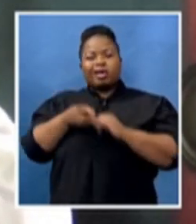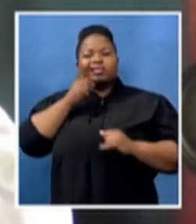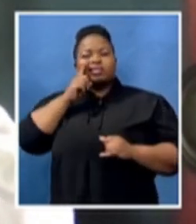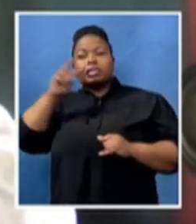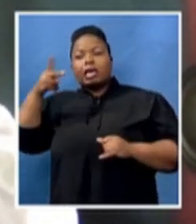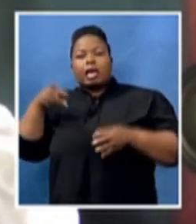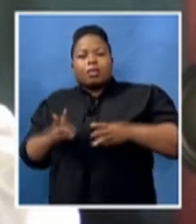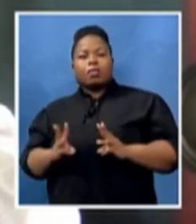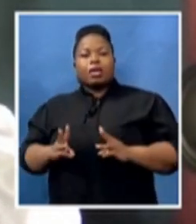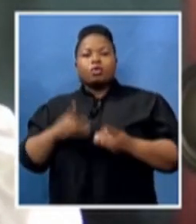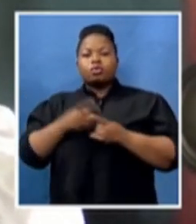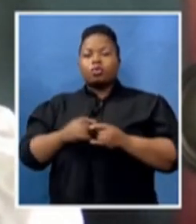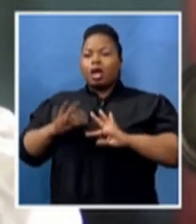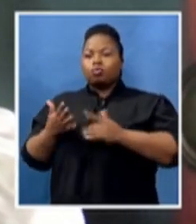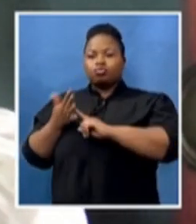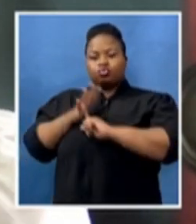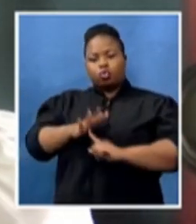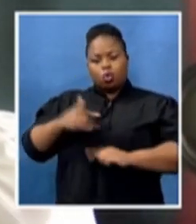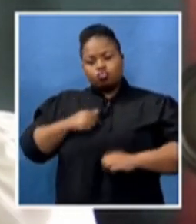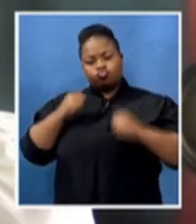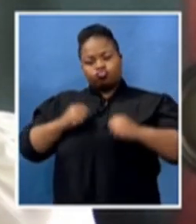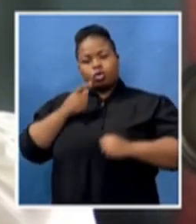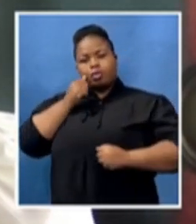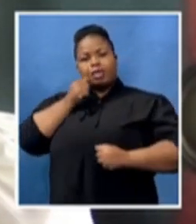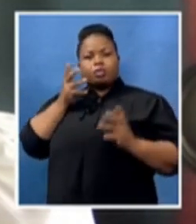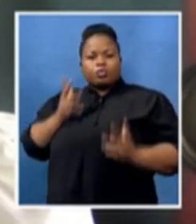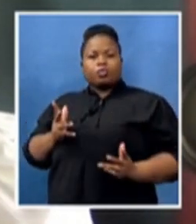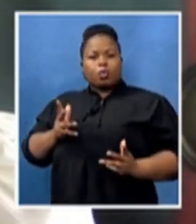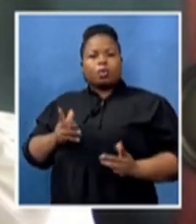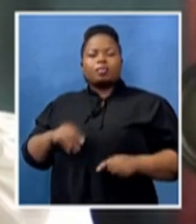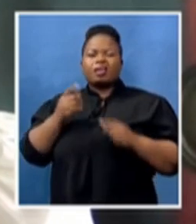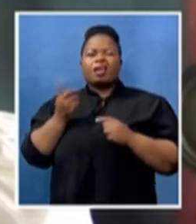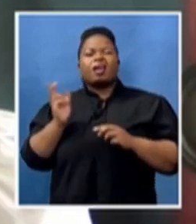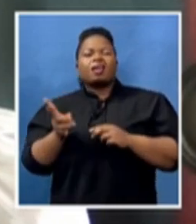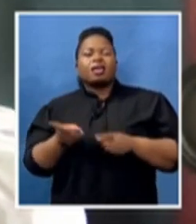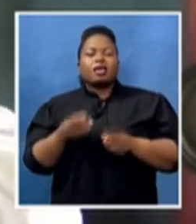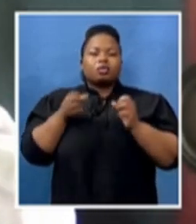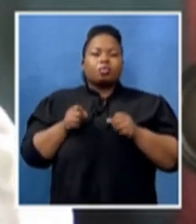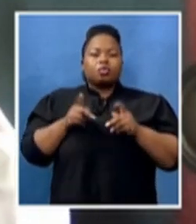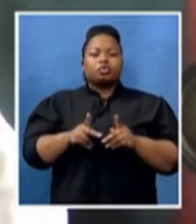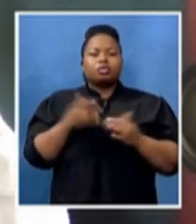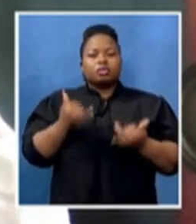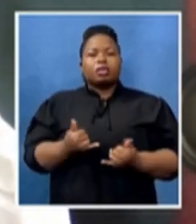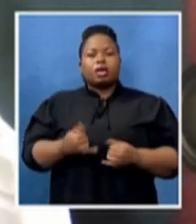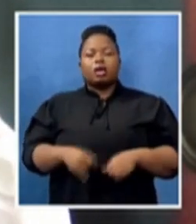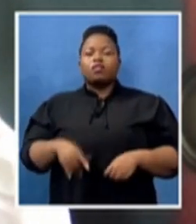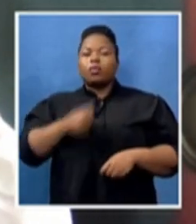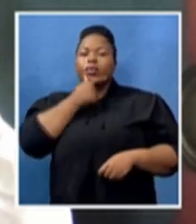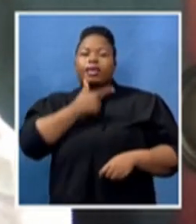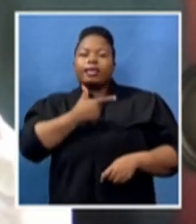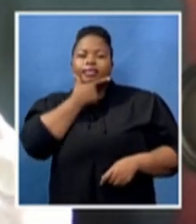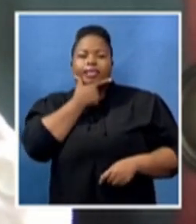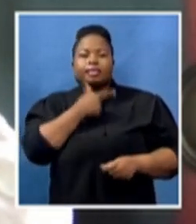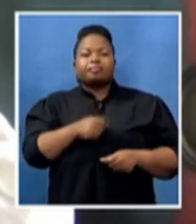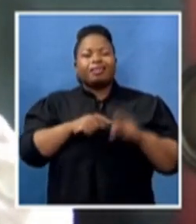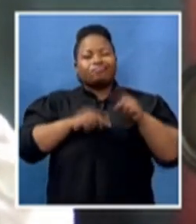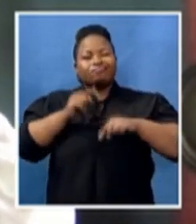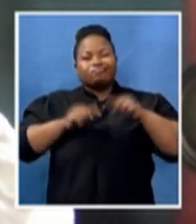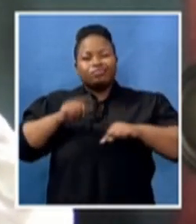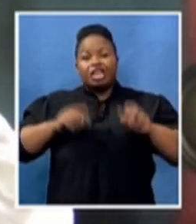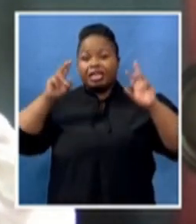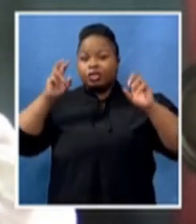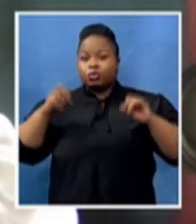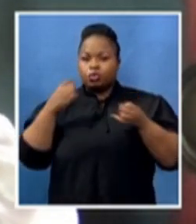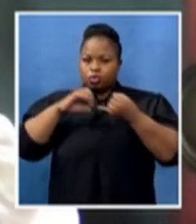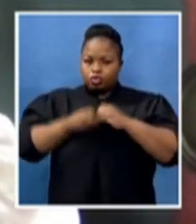also an opportunity to engage with sexual orientation and gender identity issues as other vital factors driving specific forms